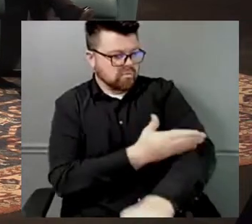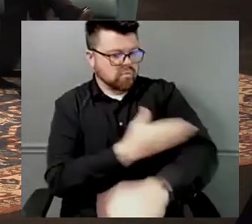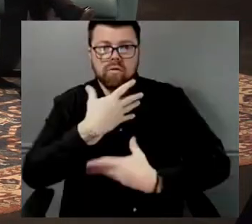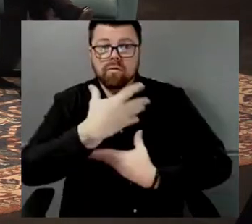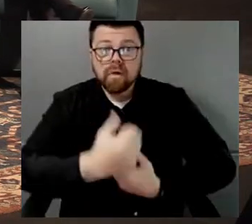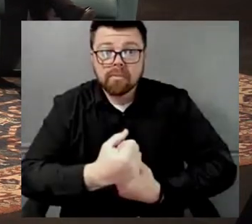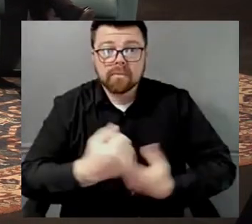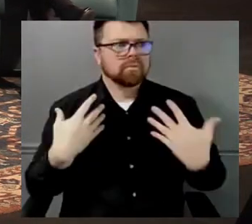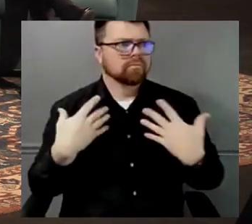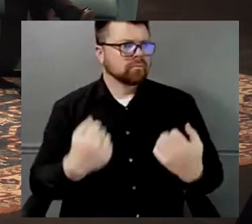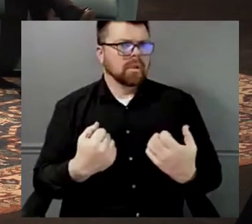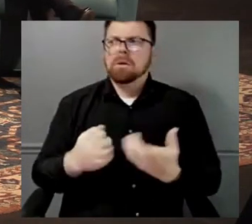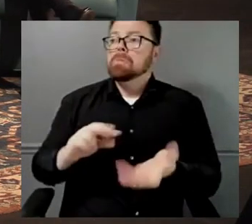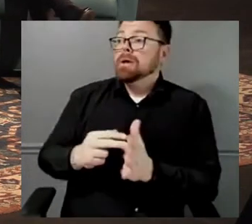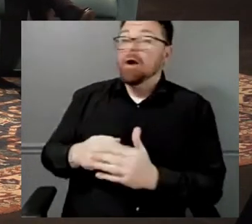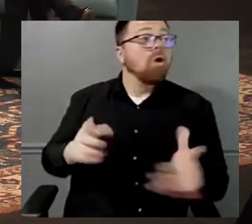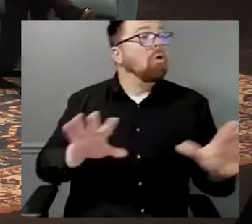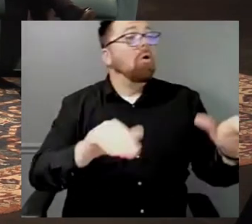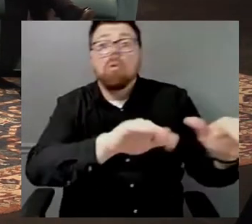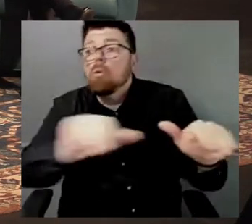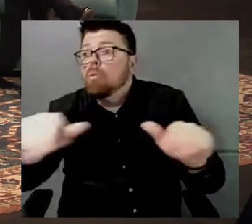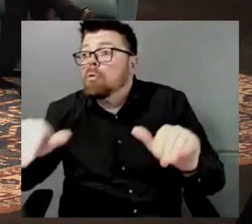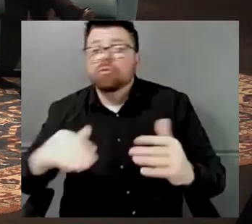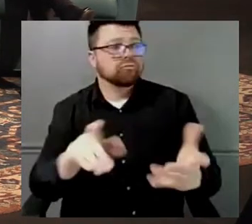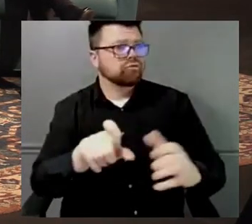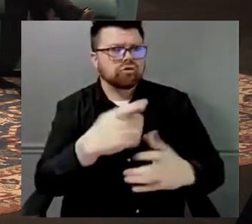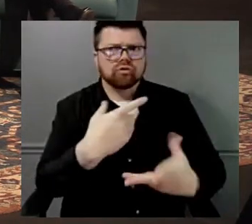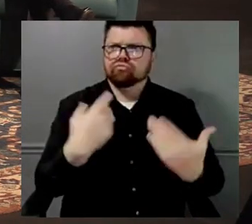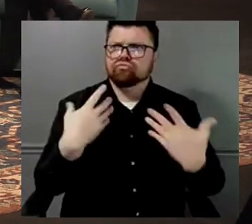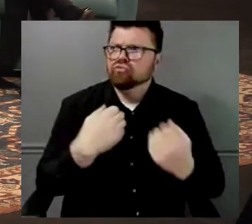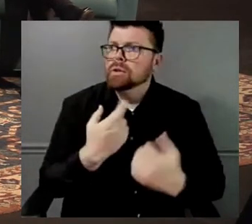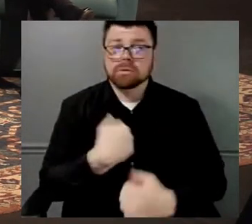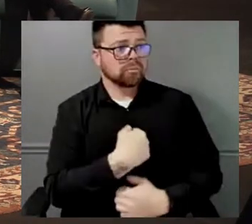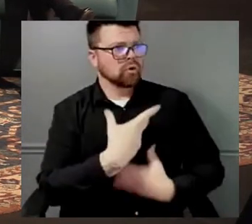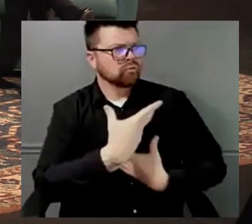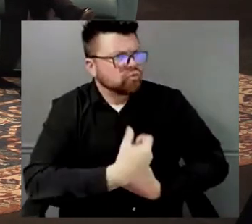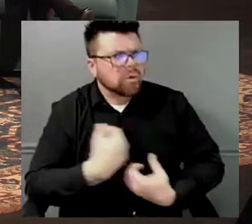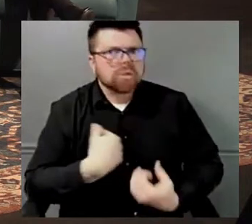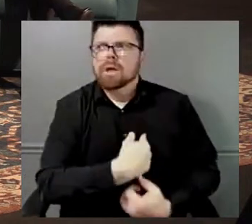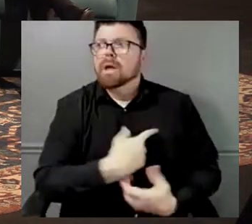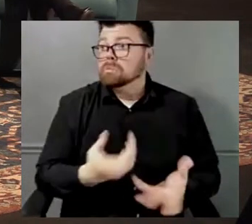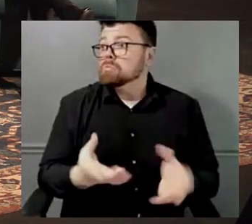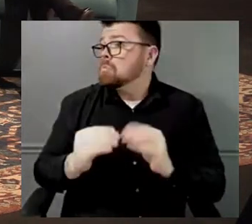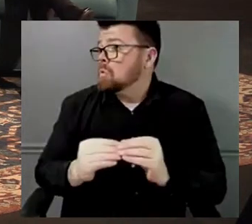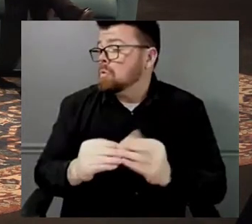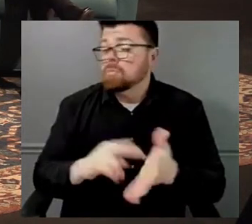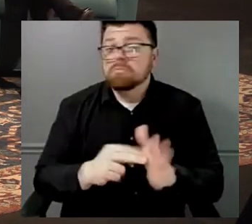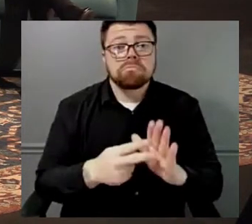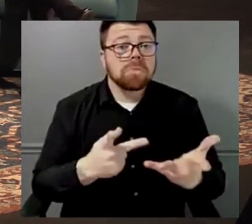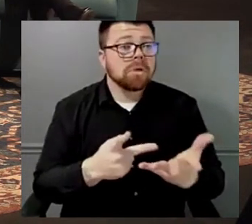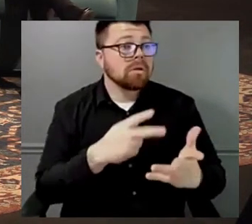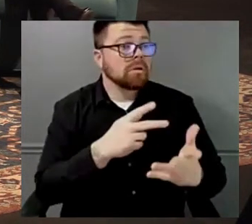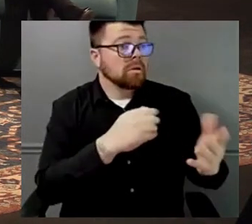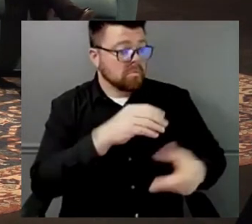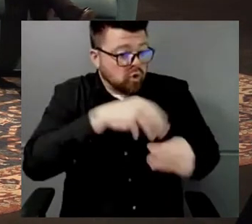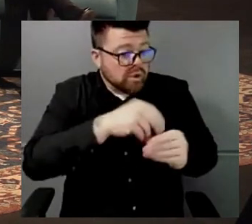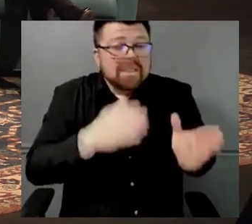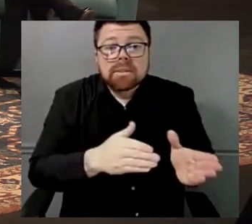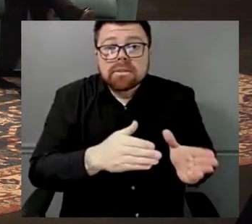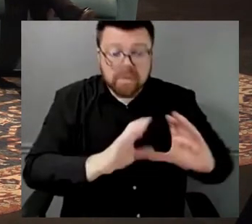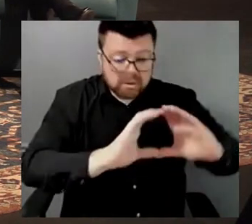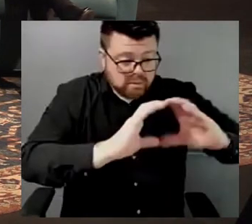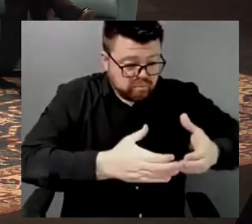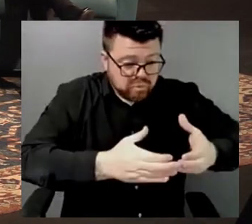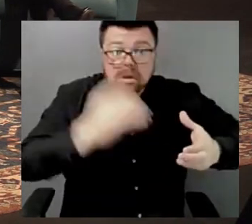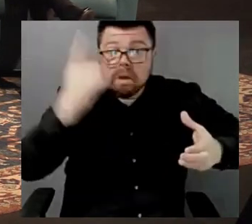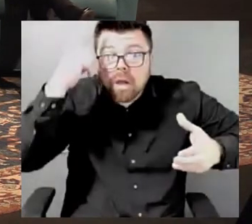you should trust us more, you should believe more in these institutions. You're both naming a way in which participants in these institutions, in any branch of government, and